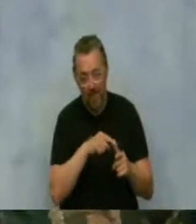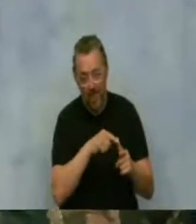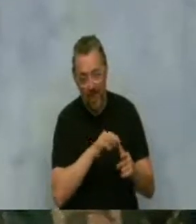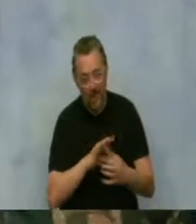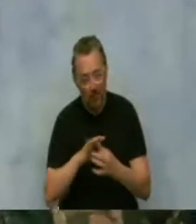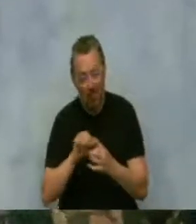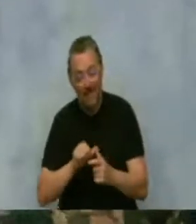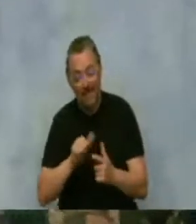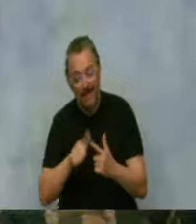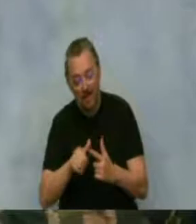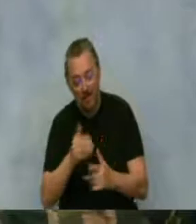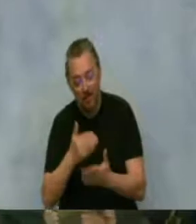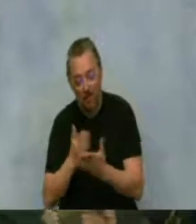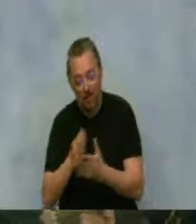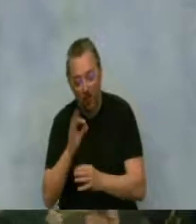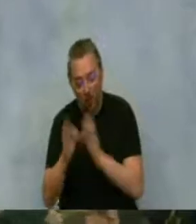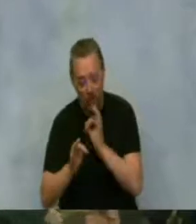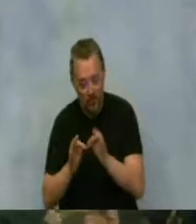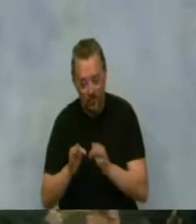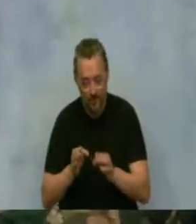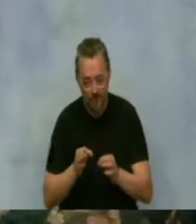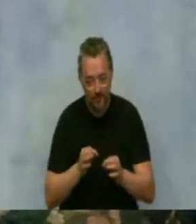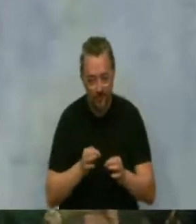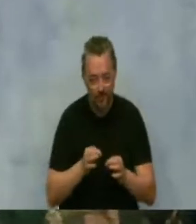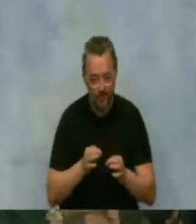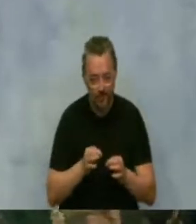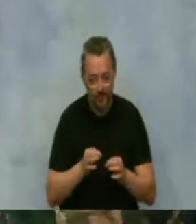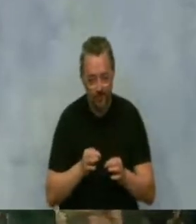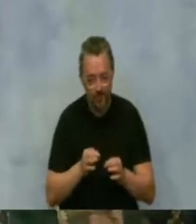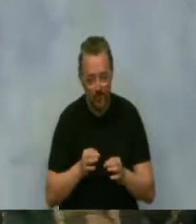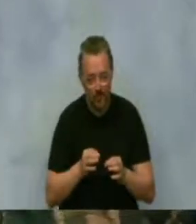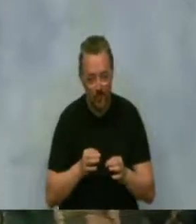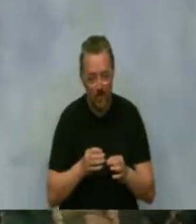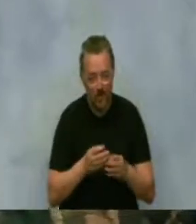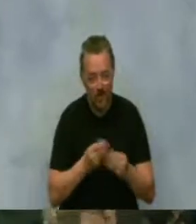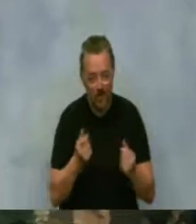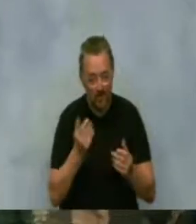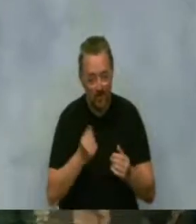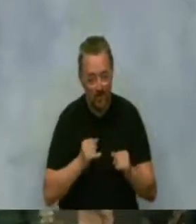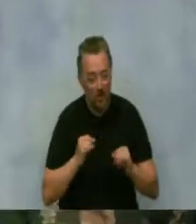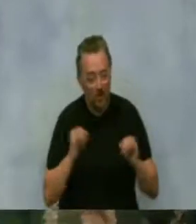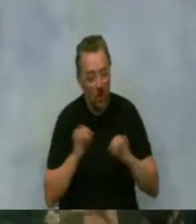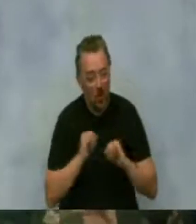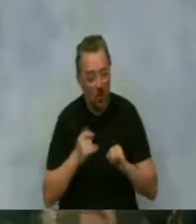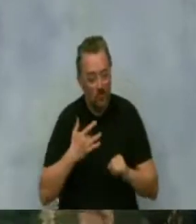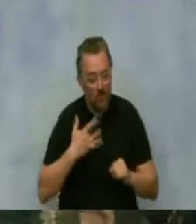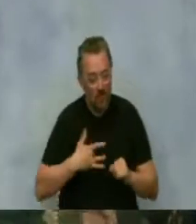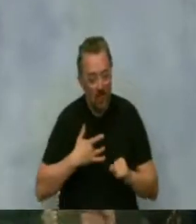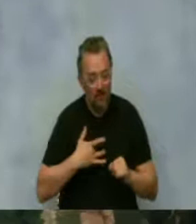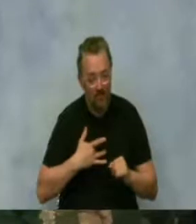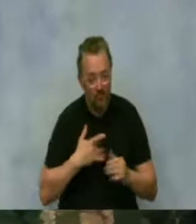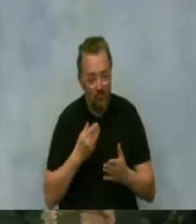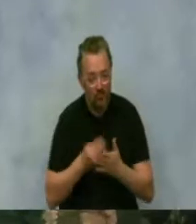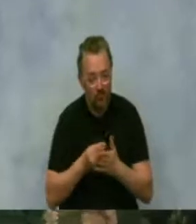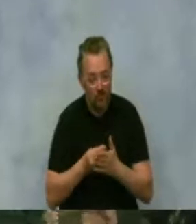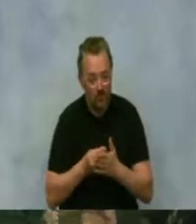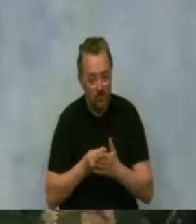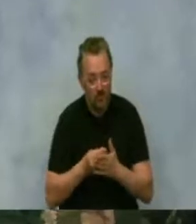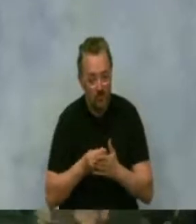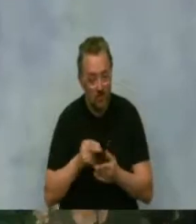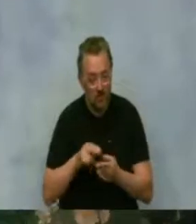is there's obviously, you know, dreadful cost of living crisis at the moment. Interest